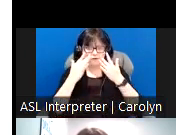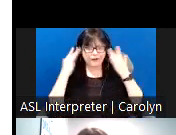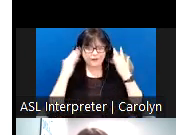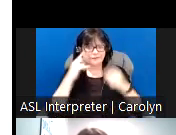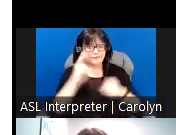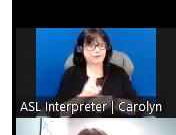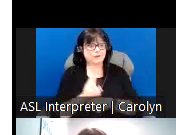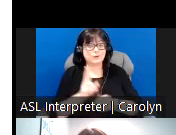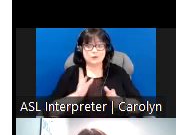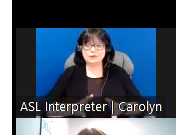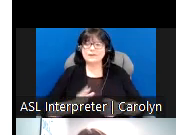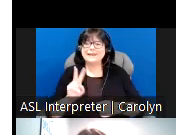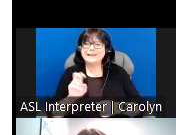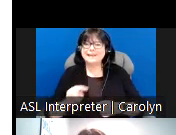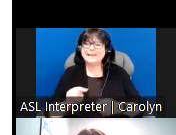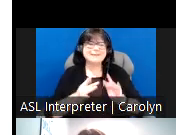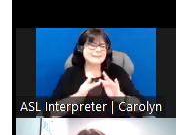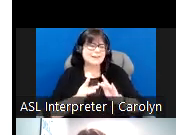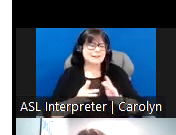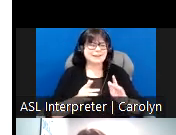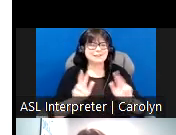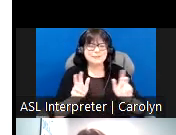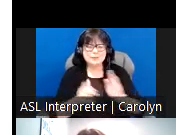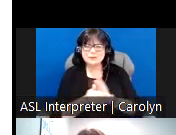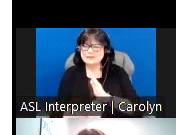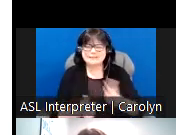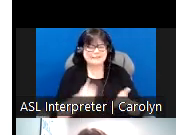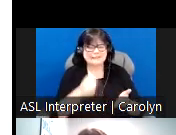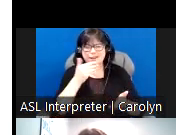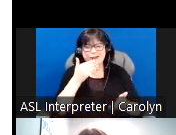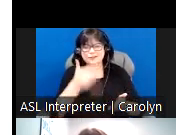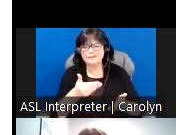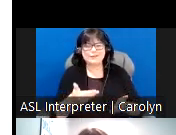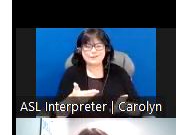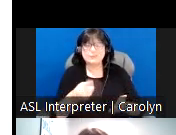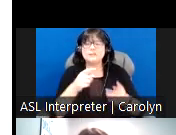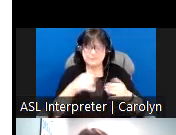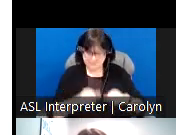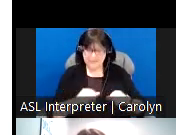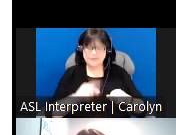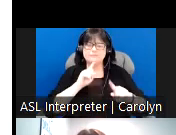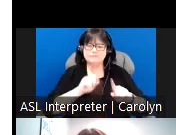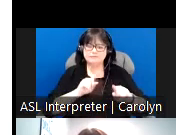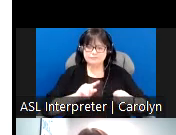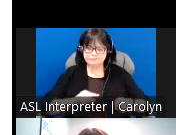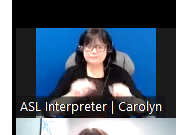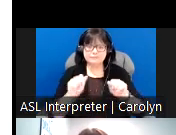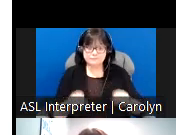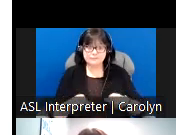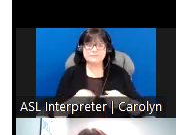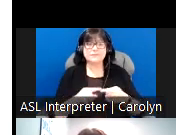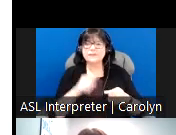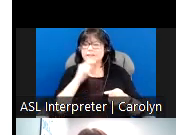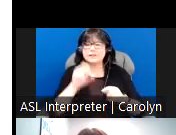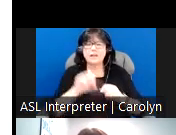digital skills, they're able to navigate it through quite easily. It's concise. And as I said, it has a